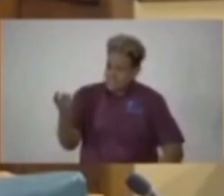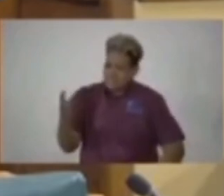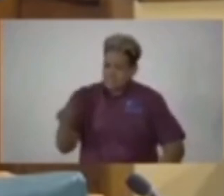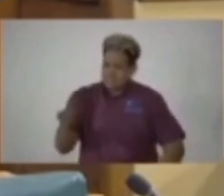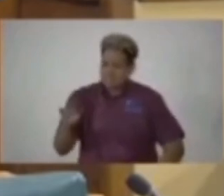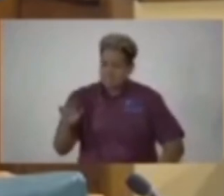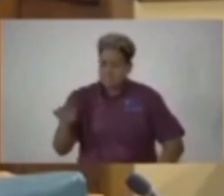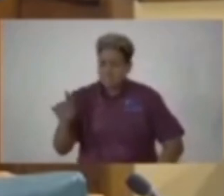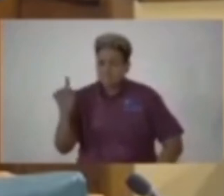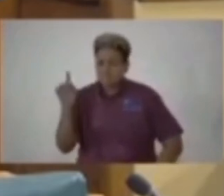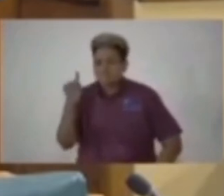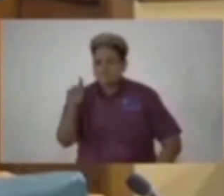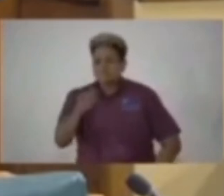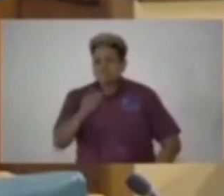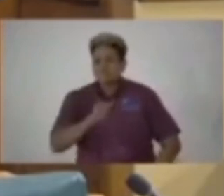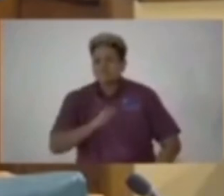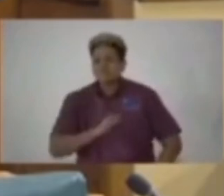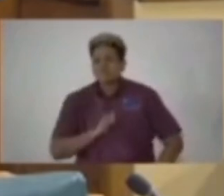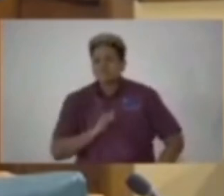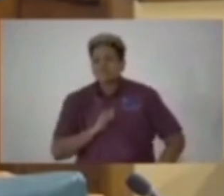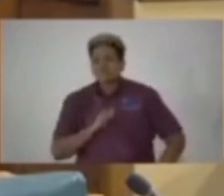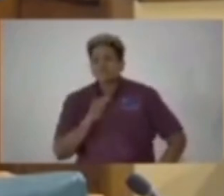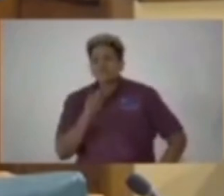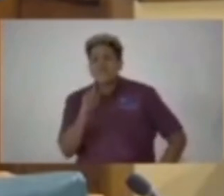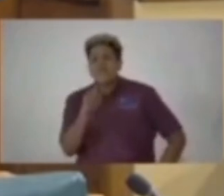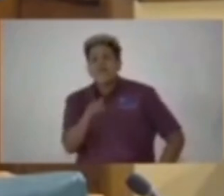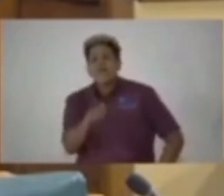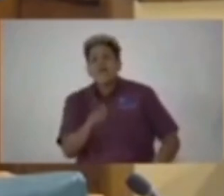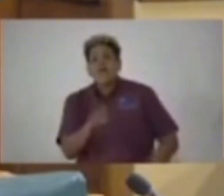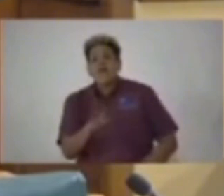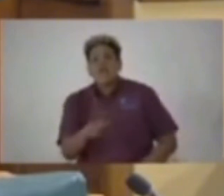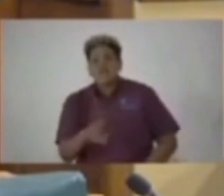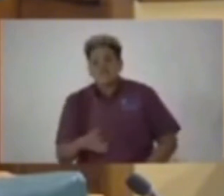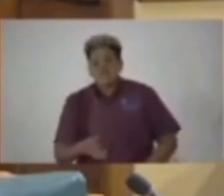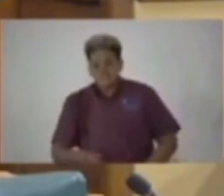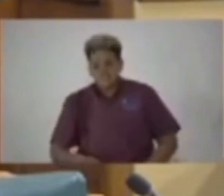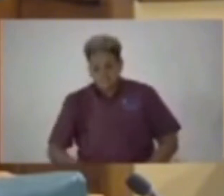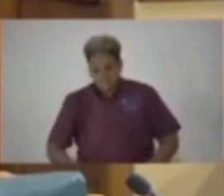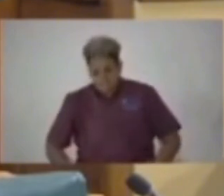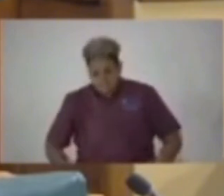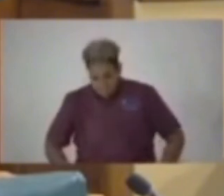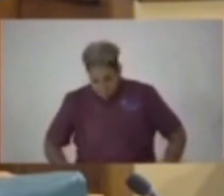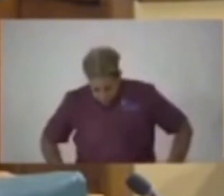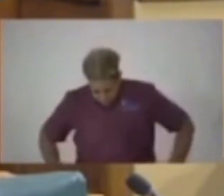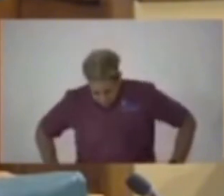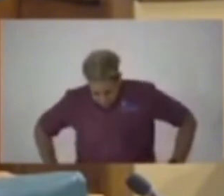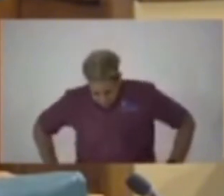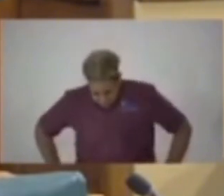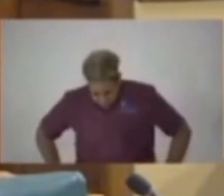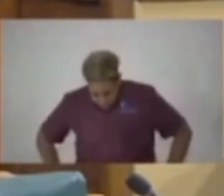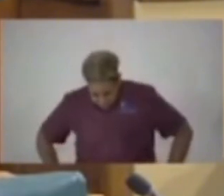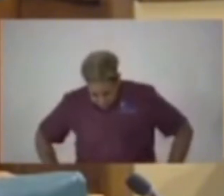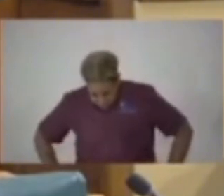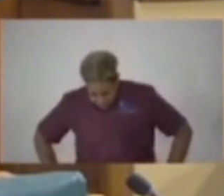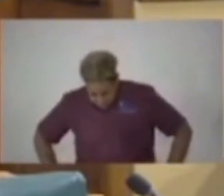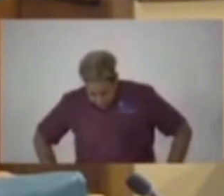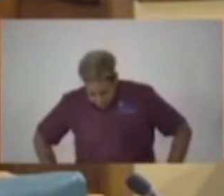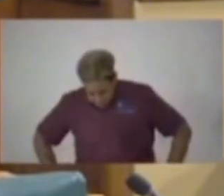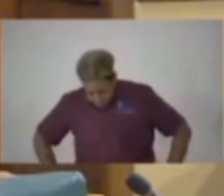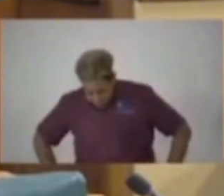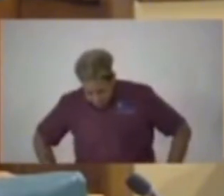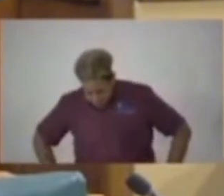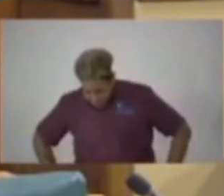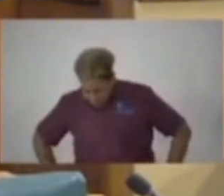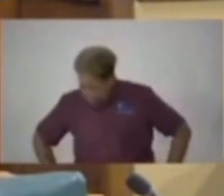Speaker, whenever you intend to tender the report, inform the House Speaker and he will inform us and we will come back